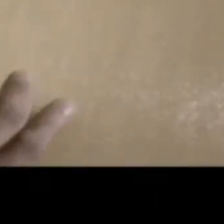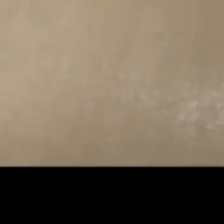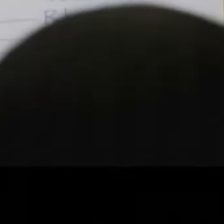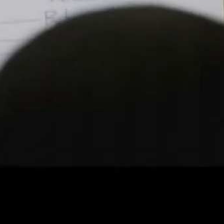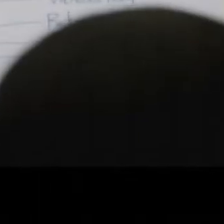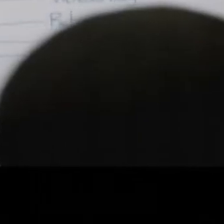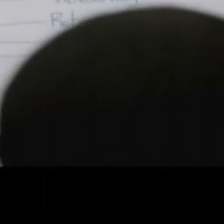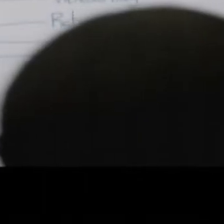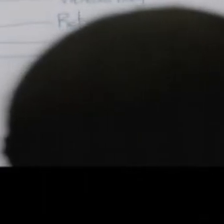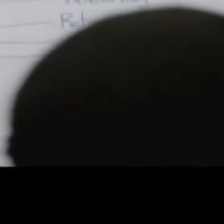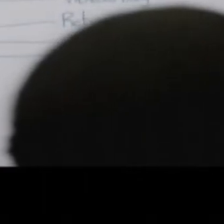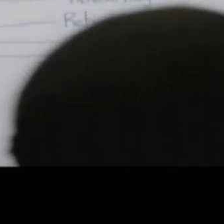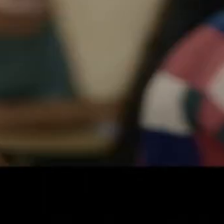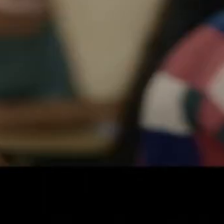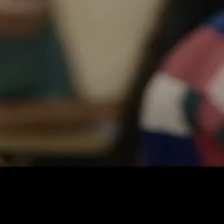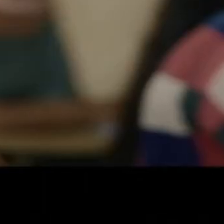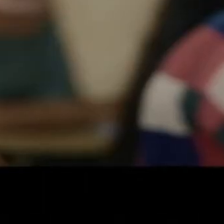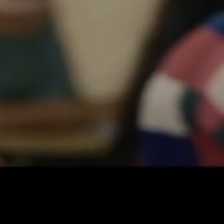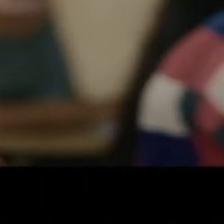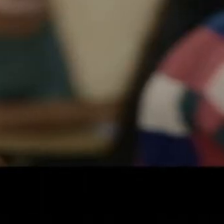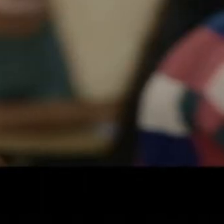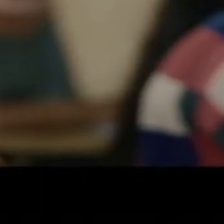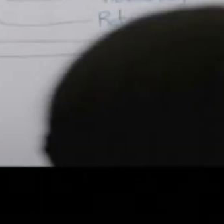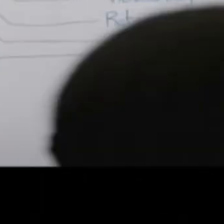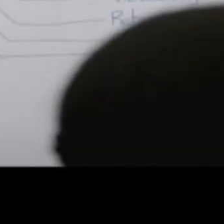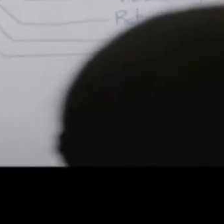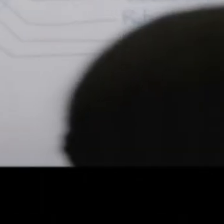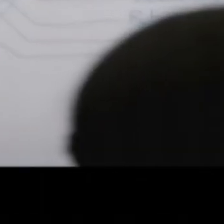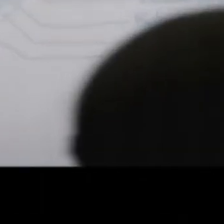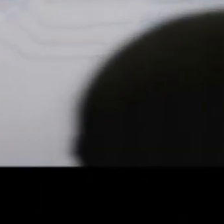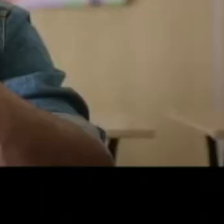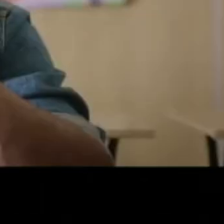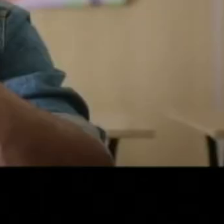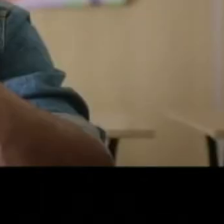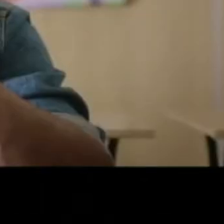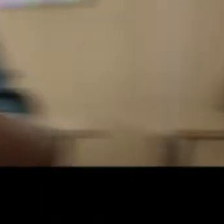Today we're going to be discussing sleep disorder.